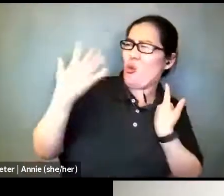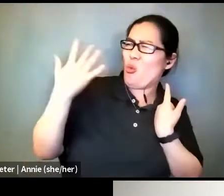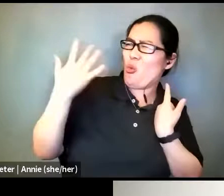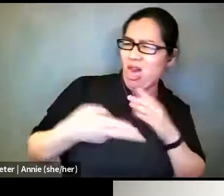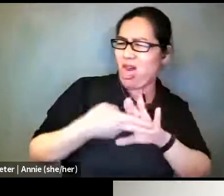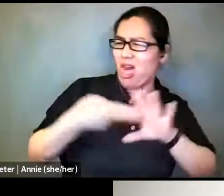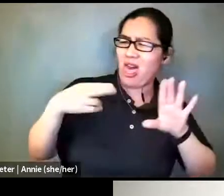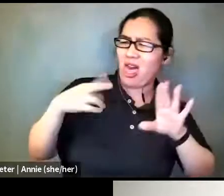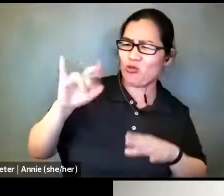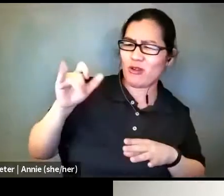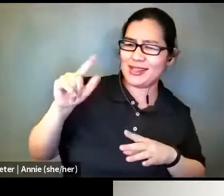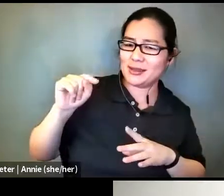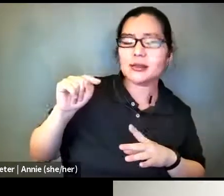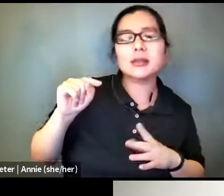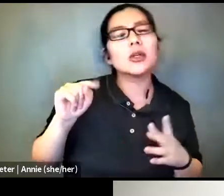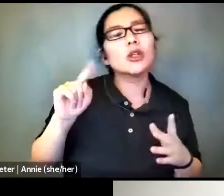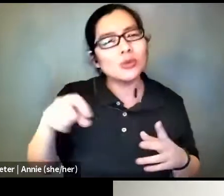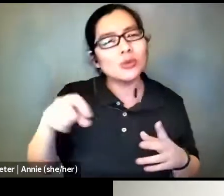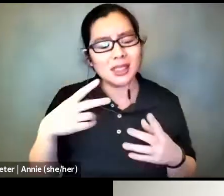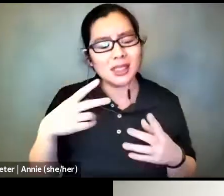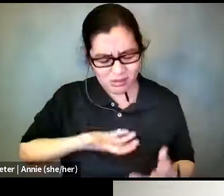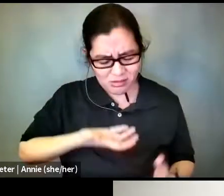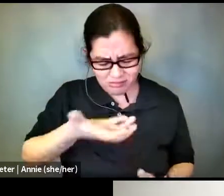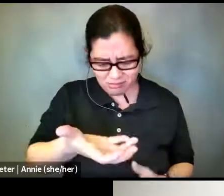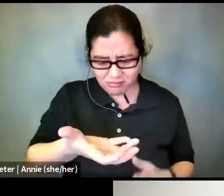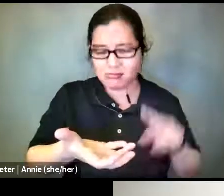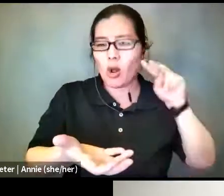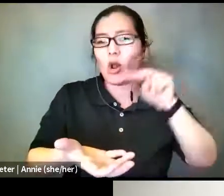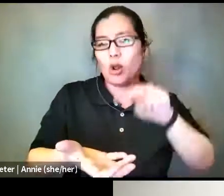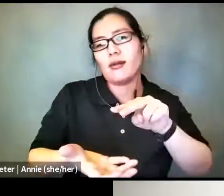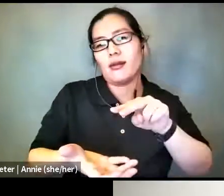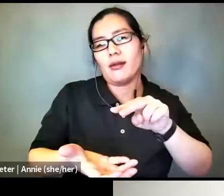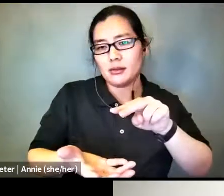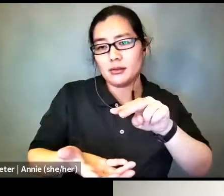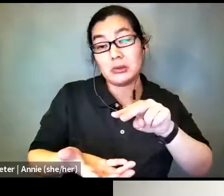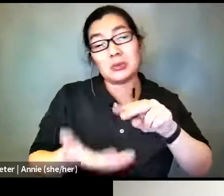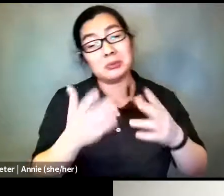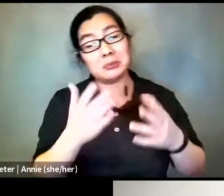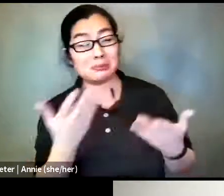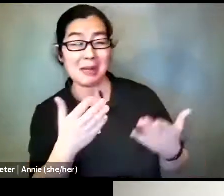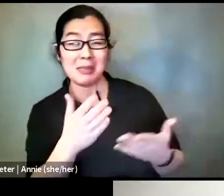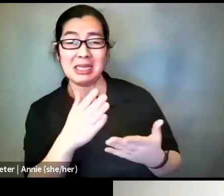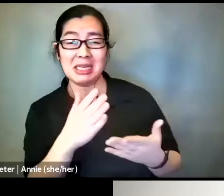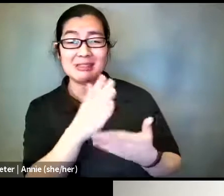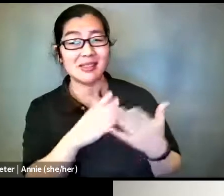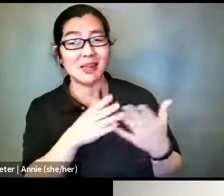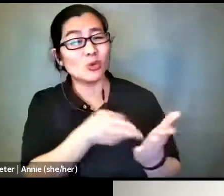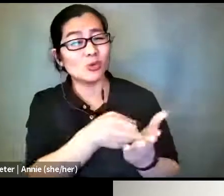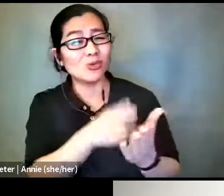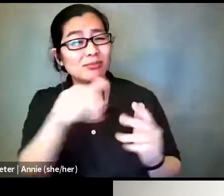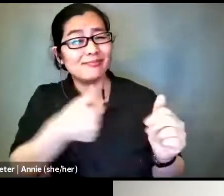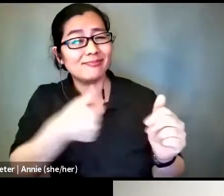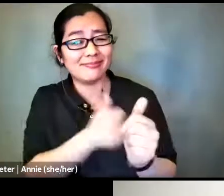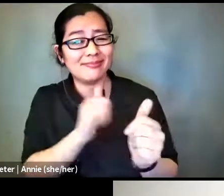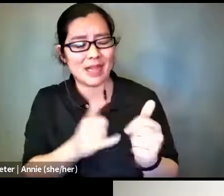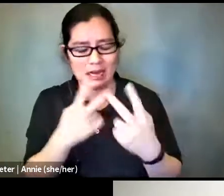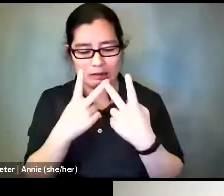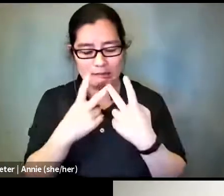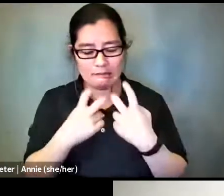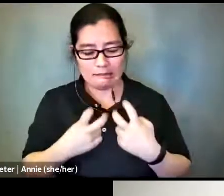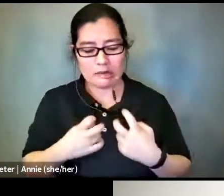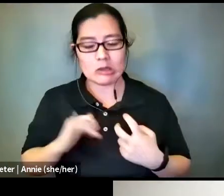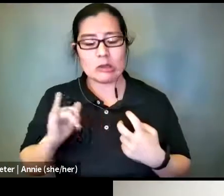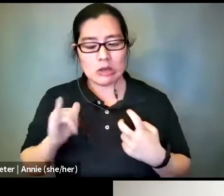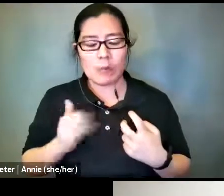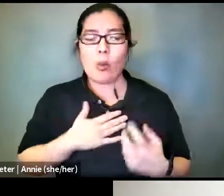I think, when we feel something like that, there may be some truth to that, and working through that is really important as a part